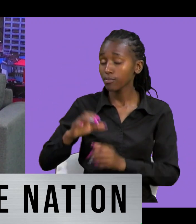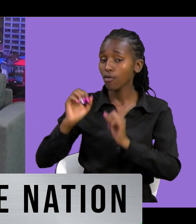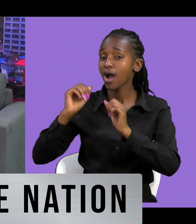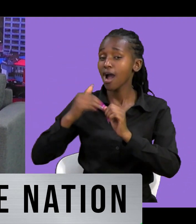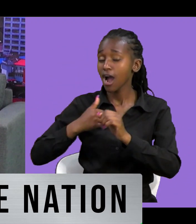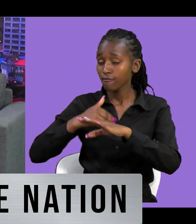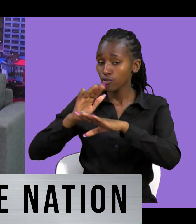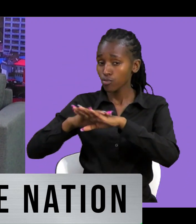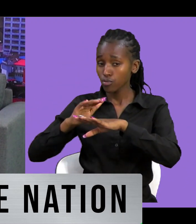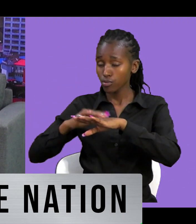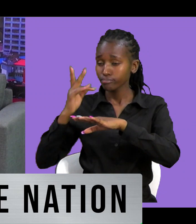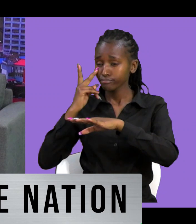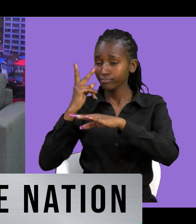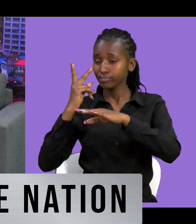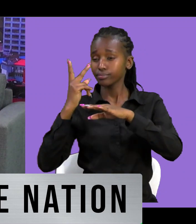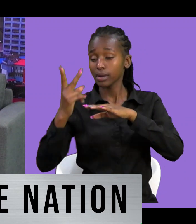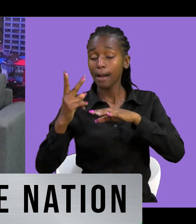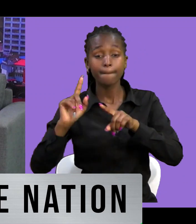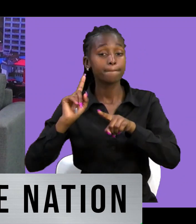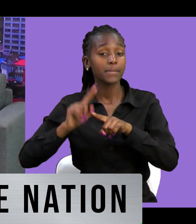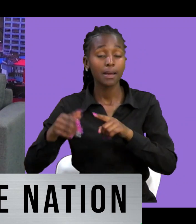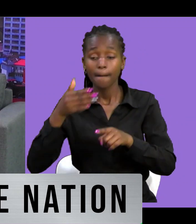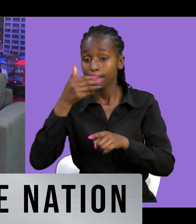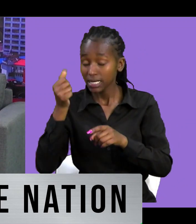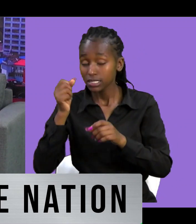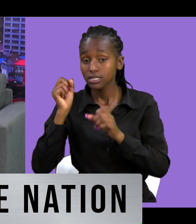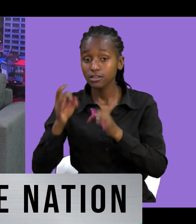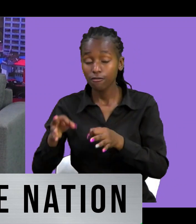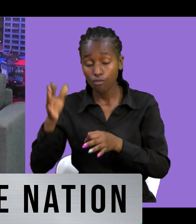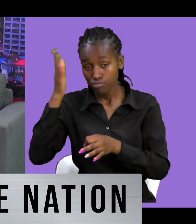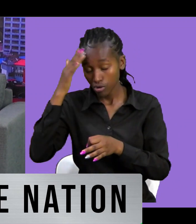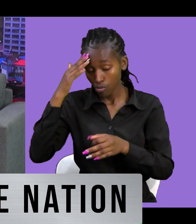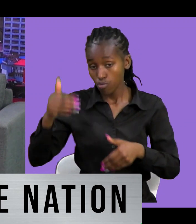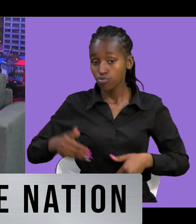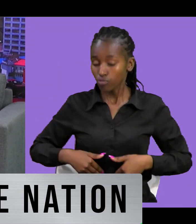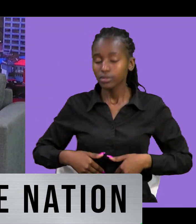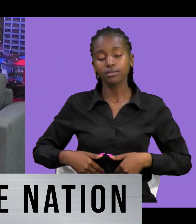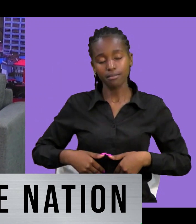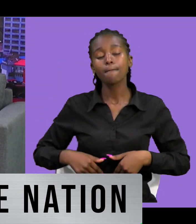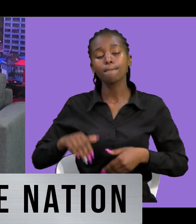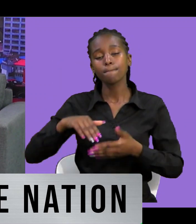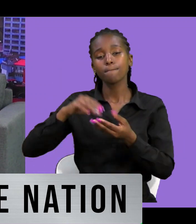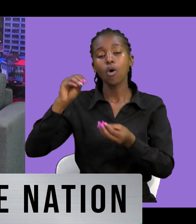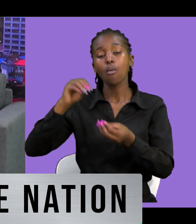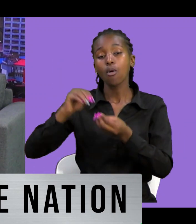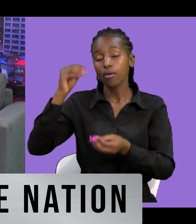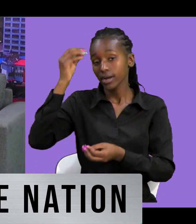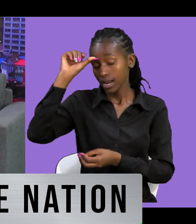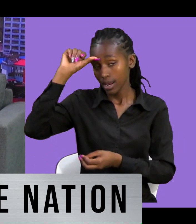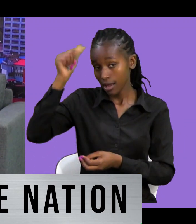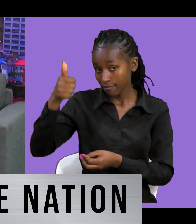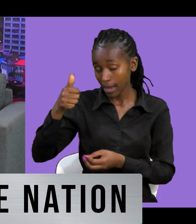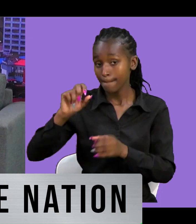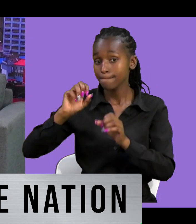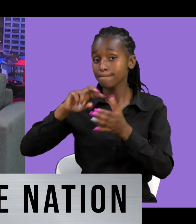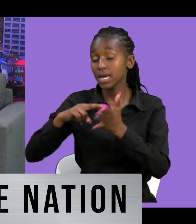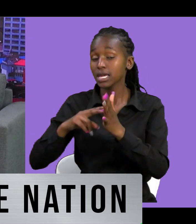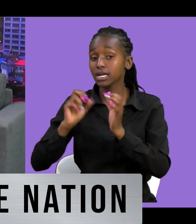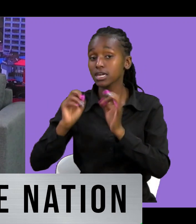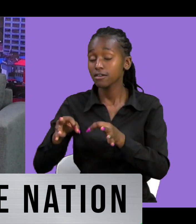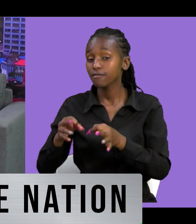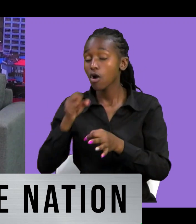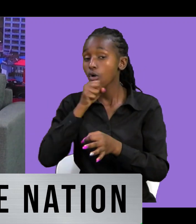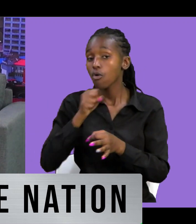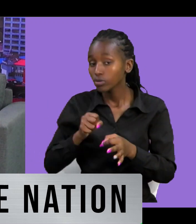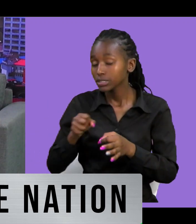the youth can also see further. Okay. So when these two minds come